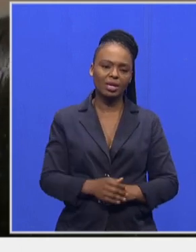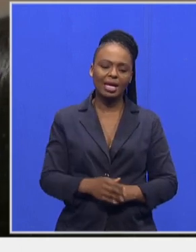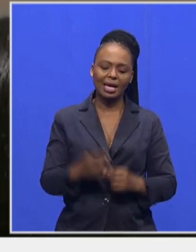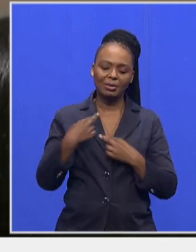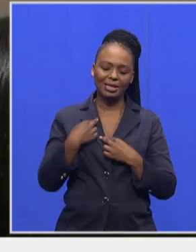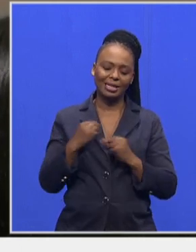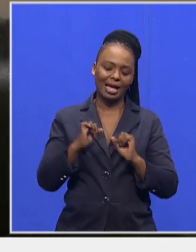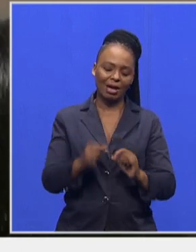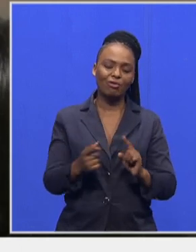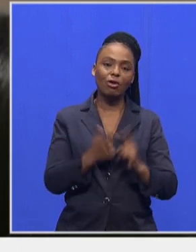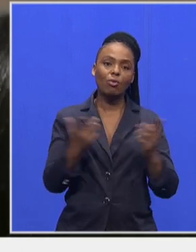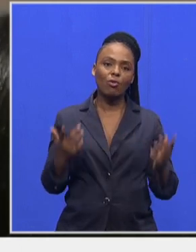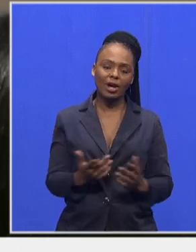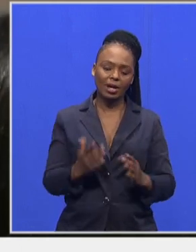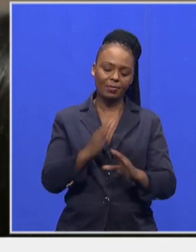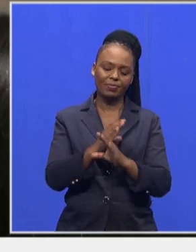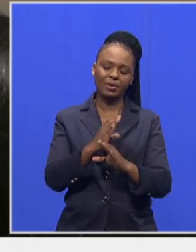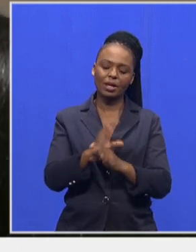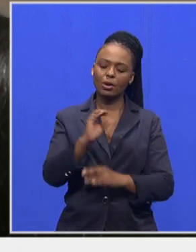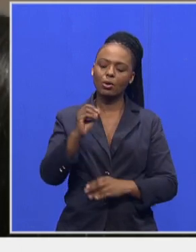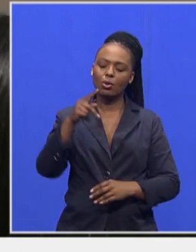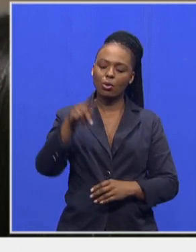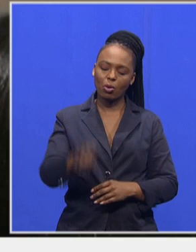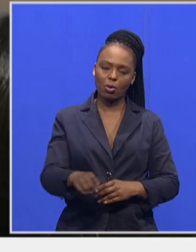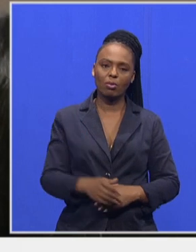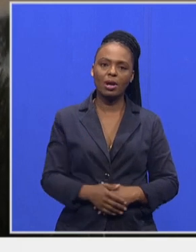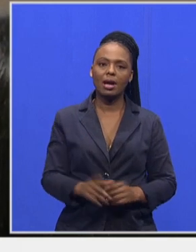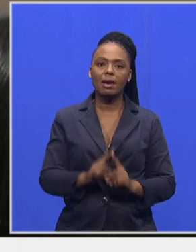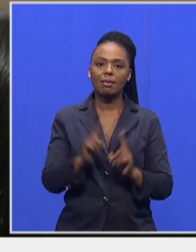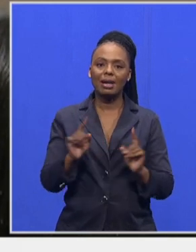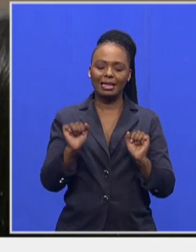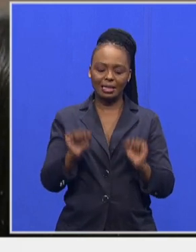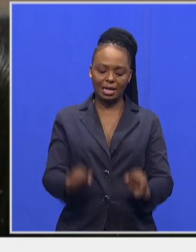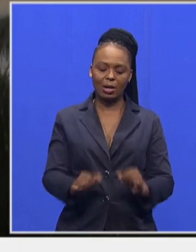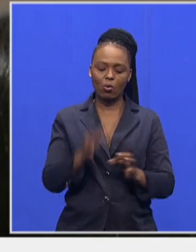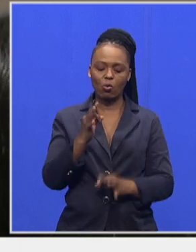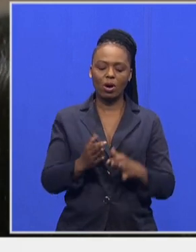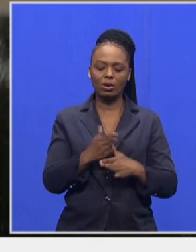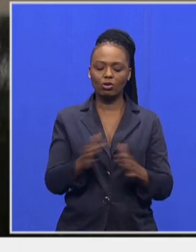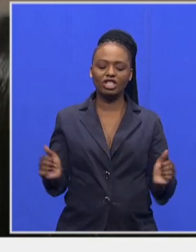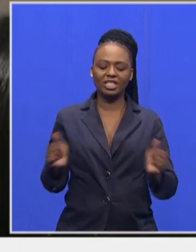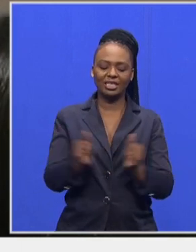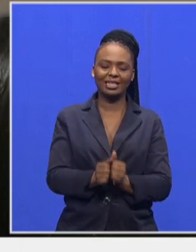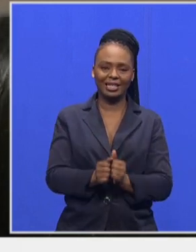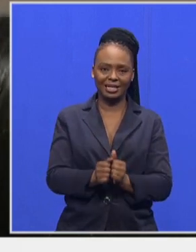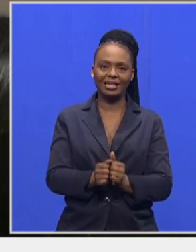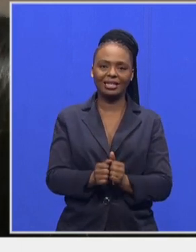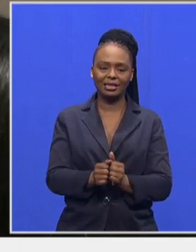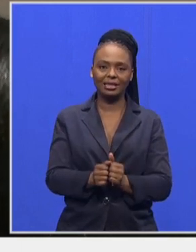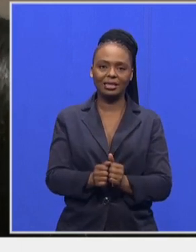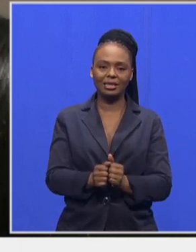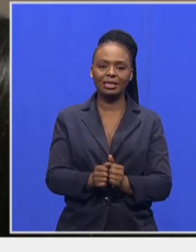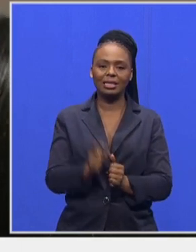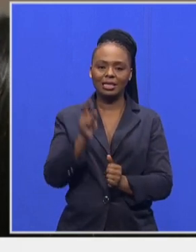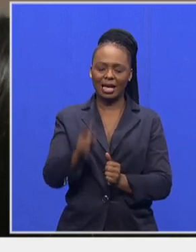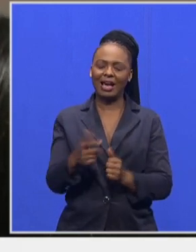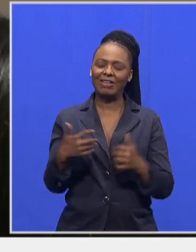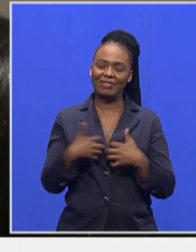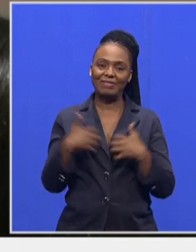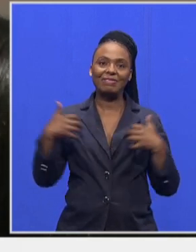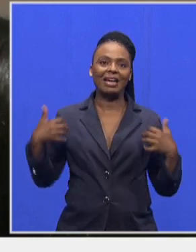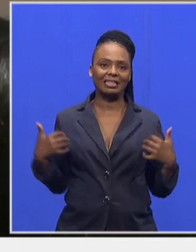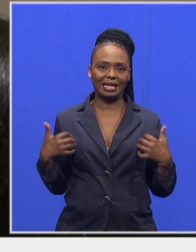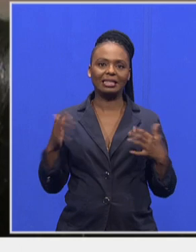side. And in terms of the coalition, multi-party, the one that we are talking about, they are actually frustrated more than